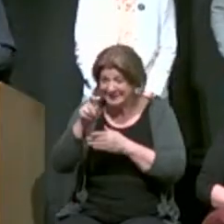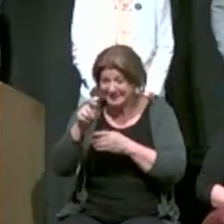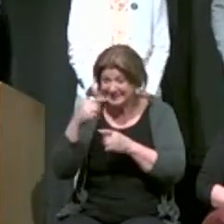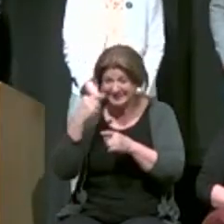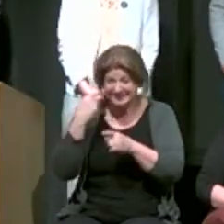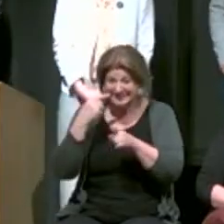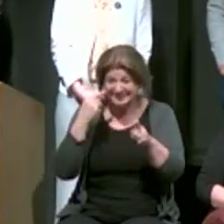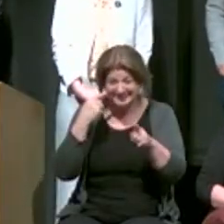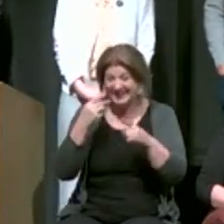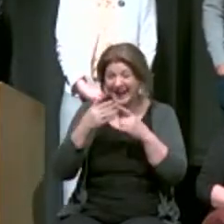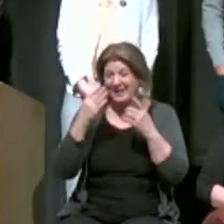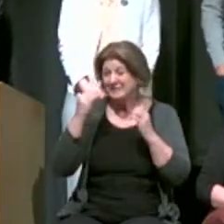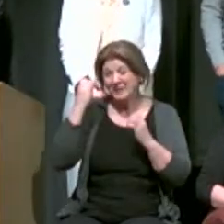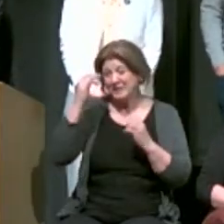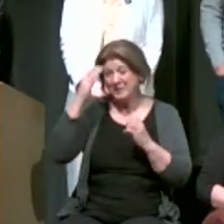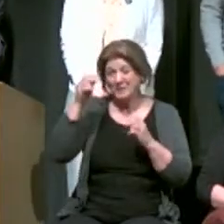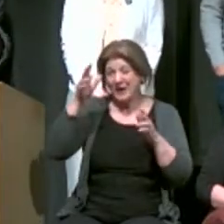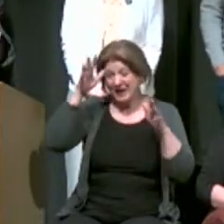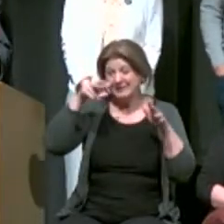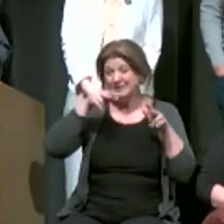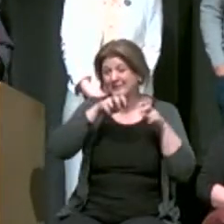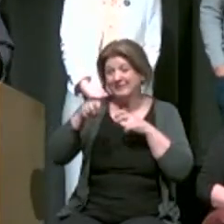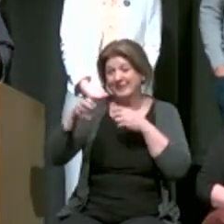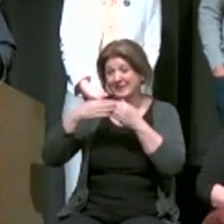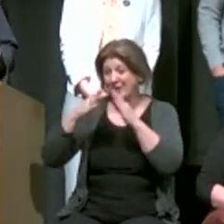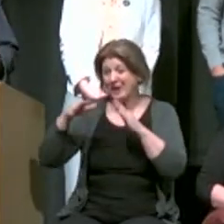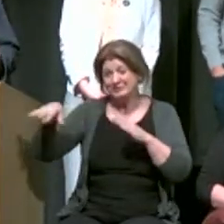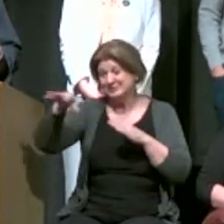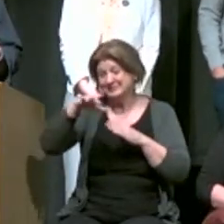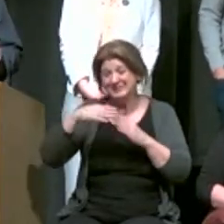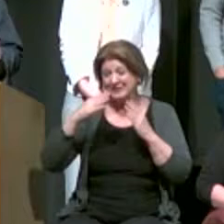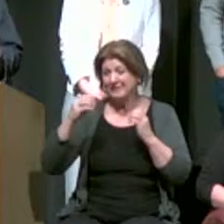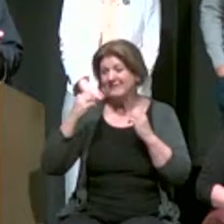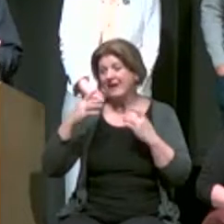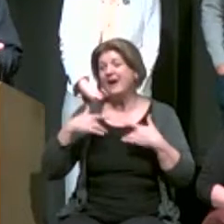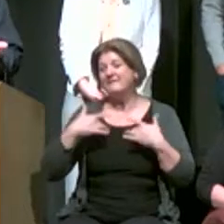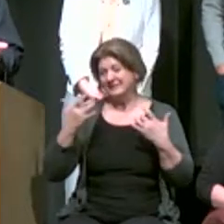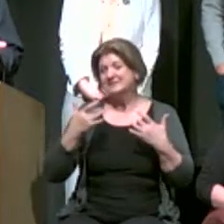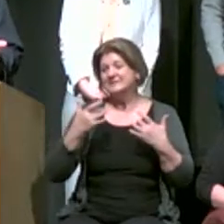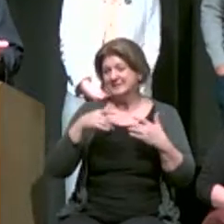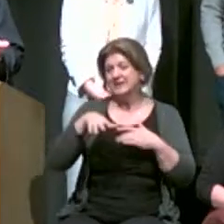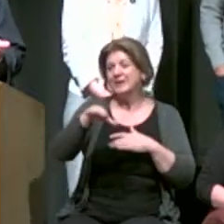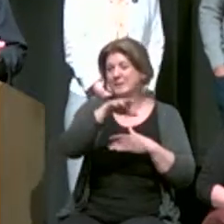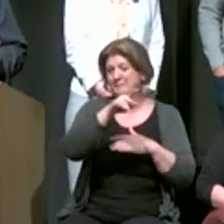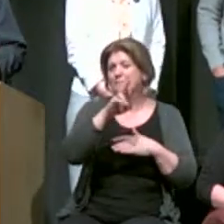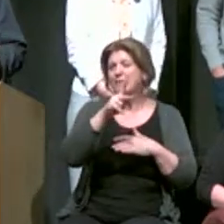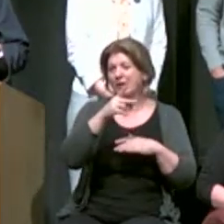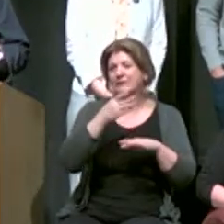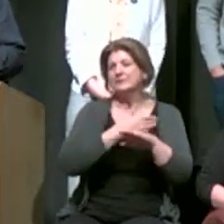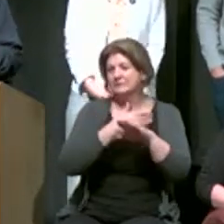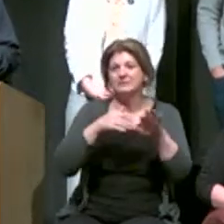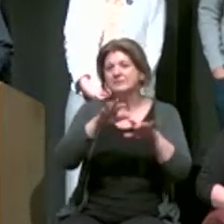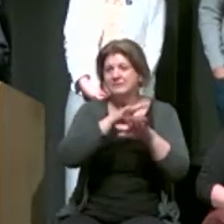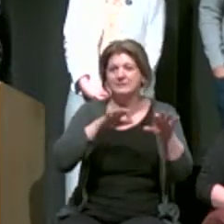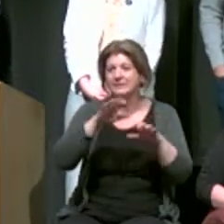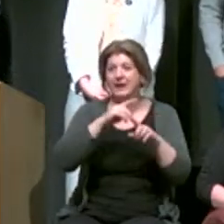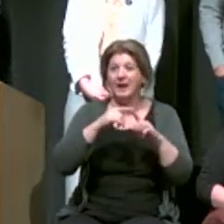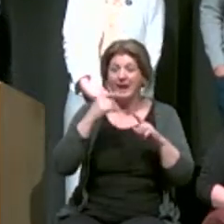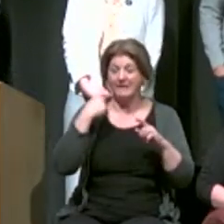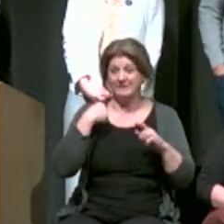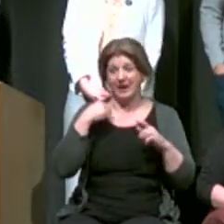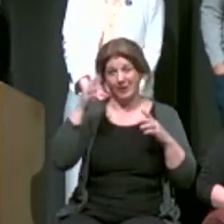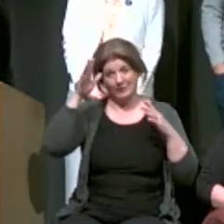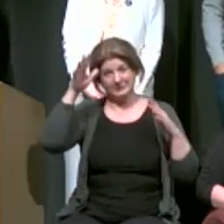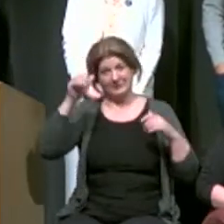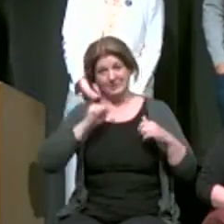I have no idea. I mean, there's obviously a lot of activity going on in that park area. And if I was a deer and I